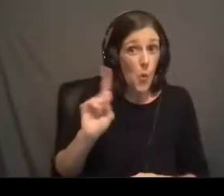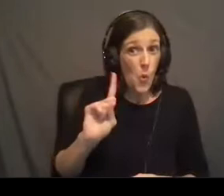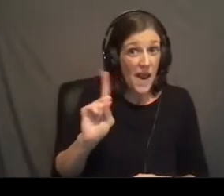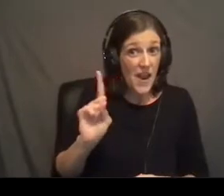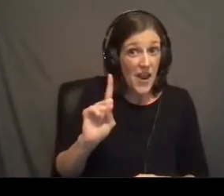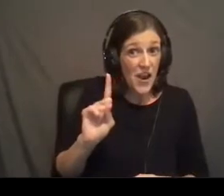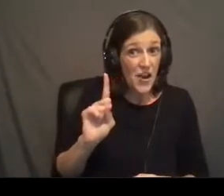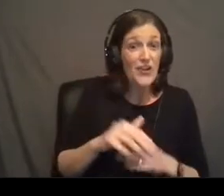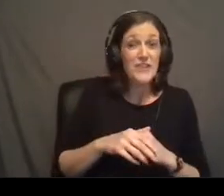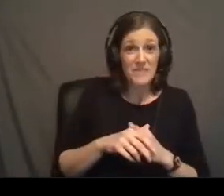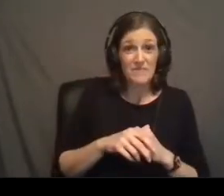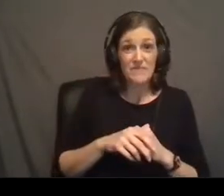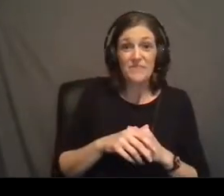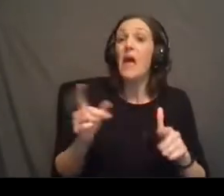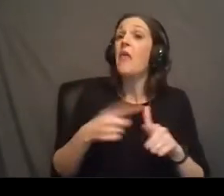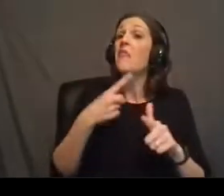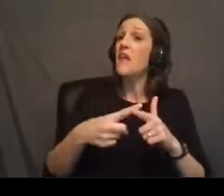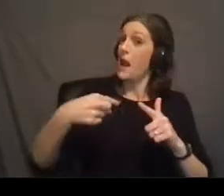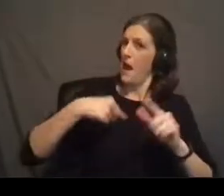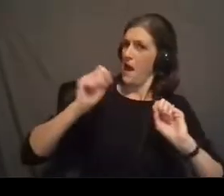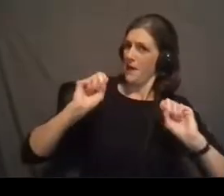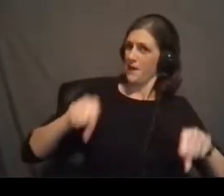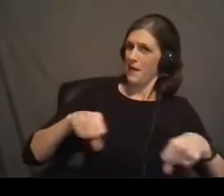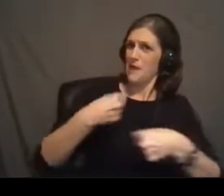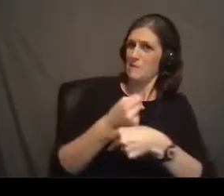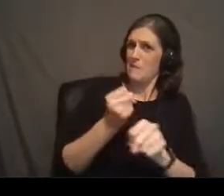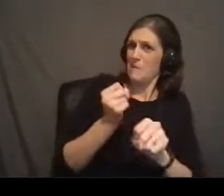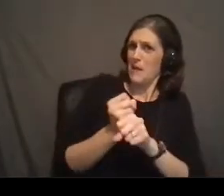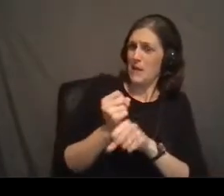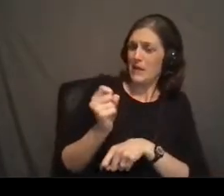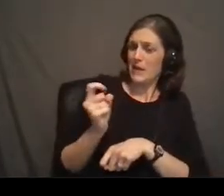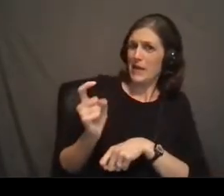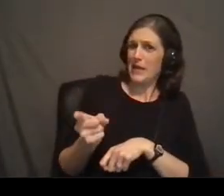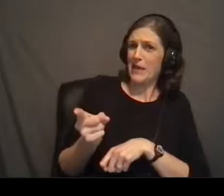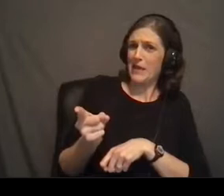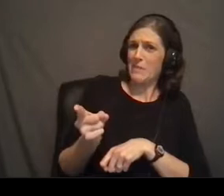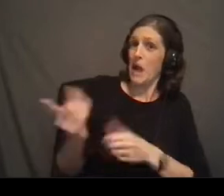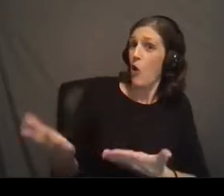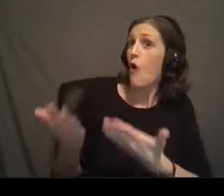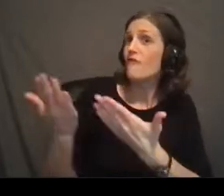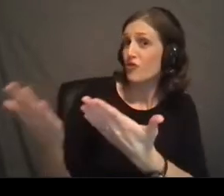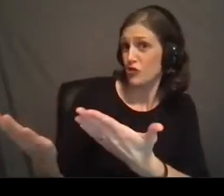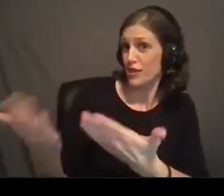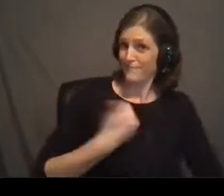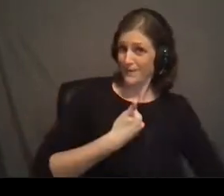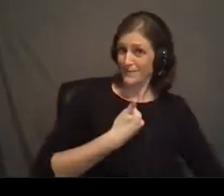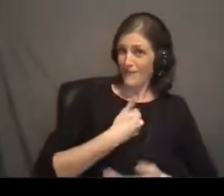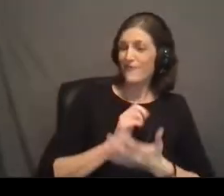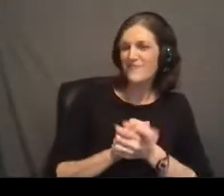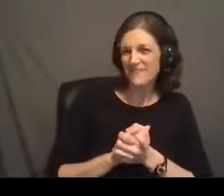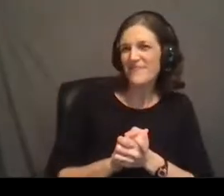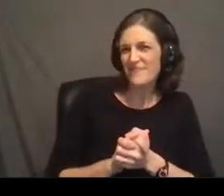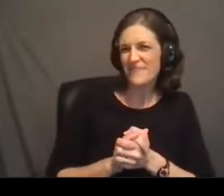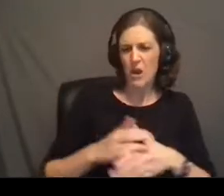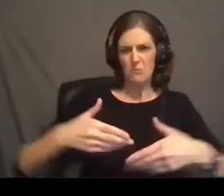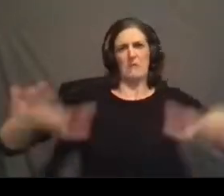is? That way, I can make him an offering myself. Now